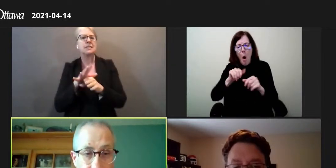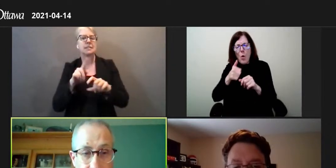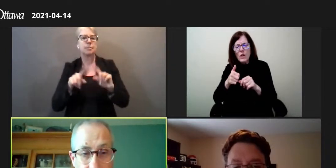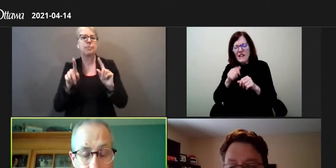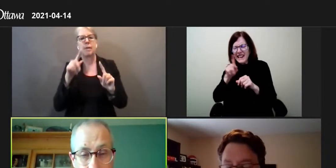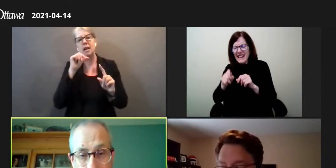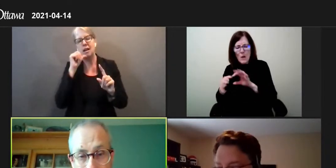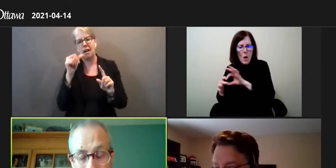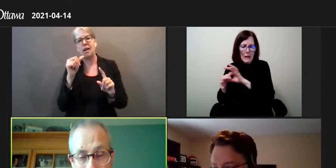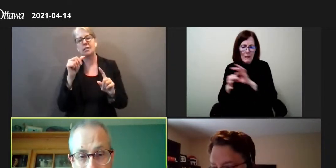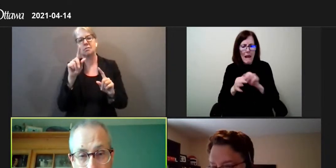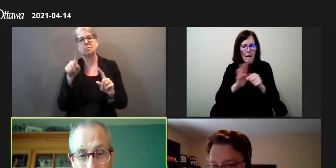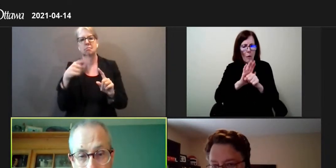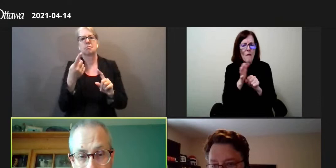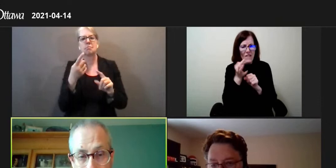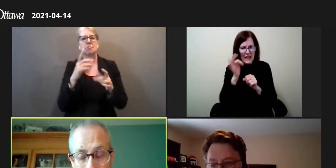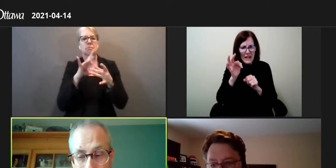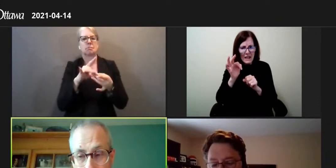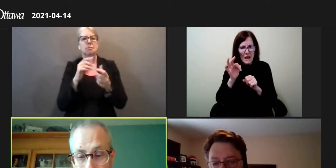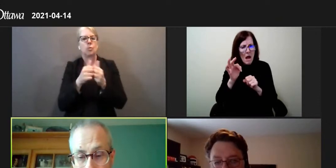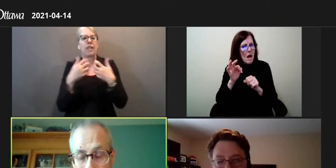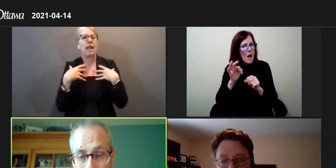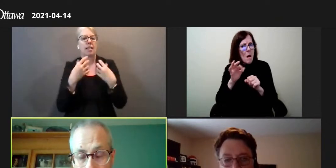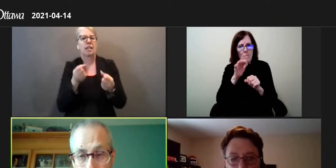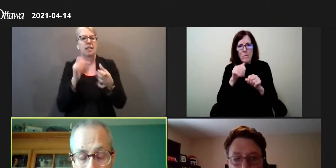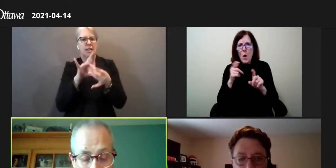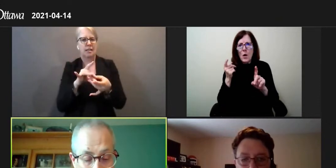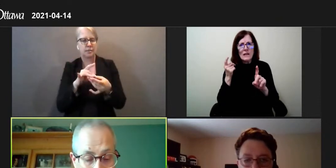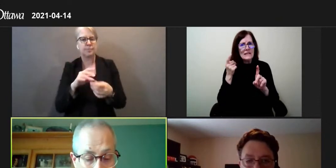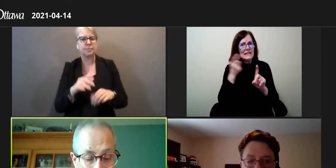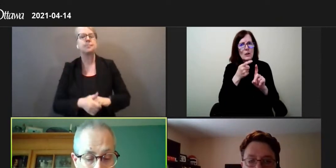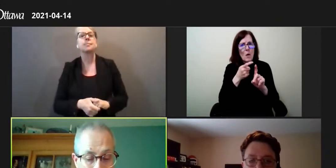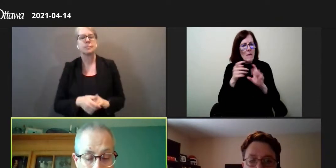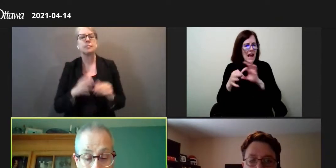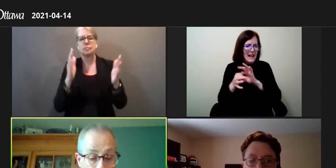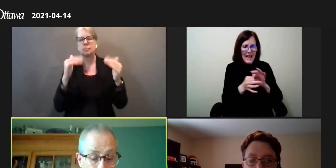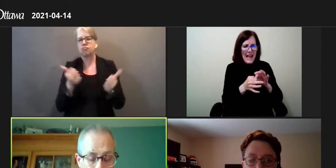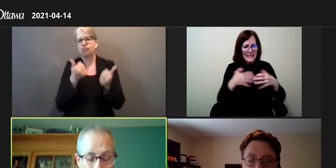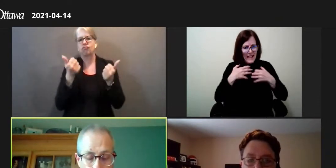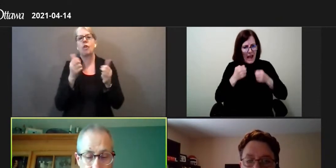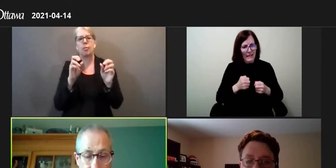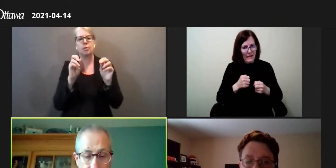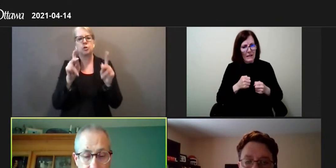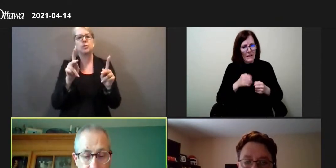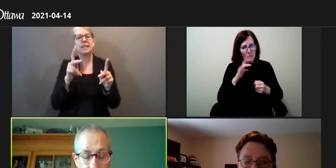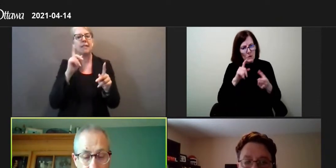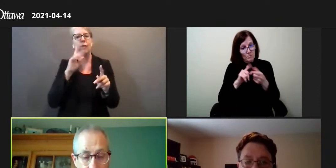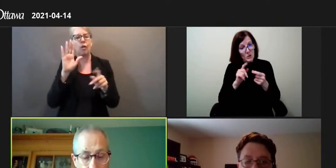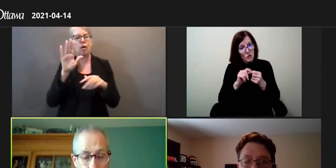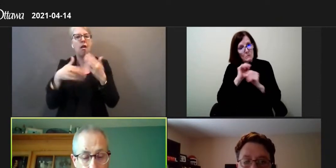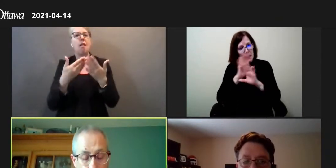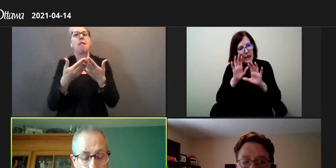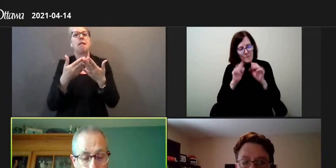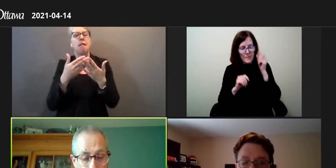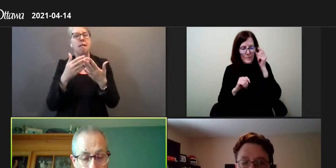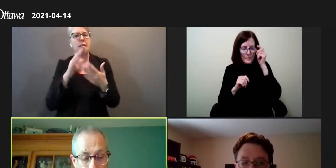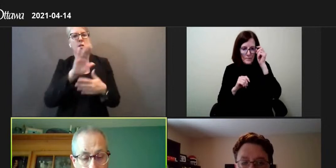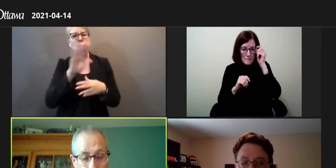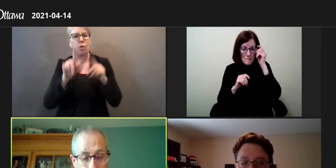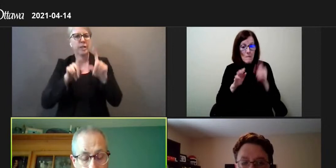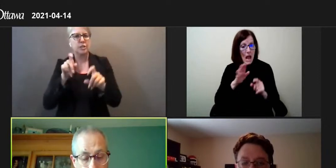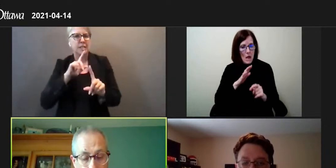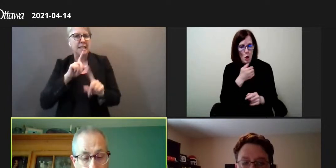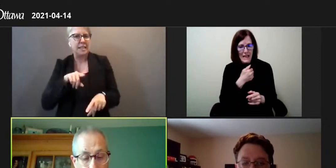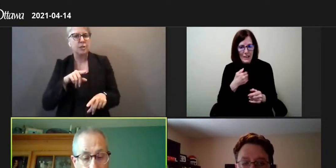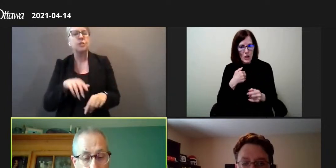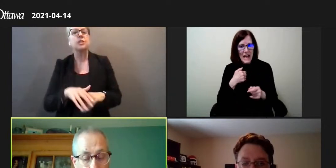necessarily the health part of it, if you follow me. So there'll be plenty of opportunity to get all those questions answered.